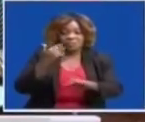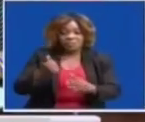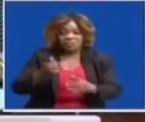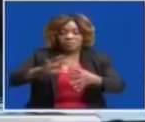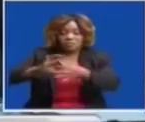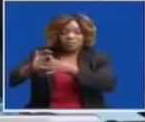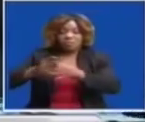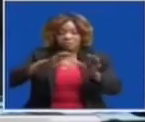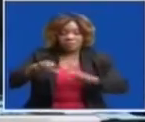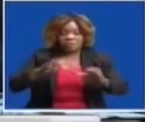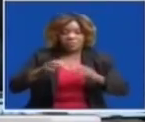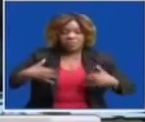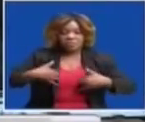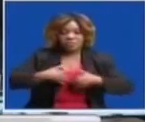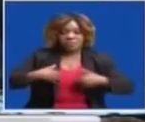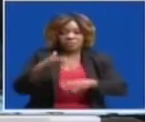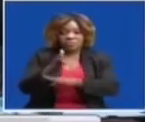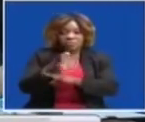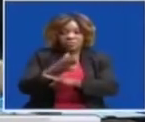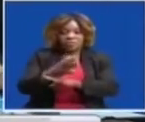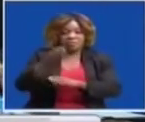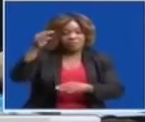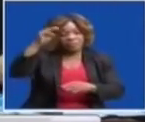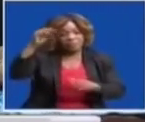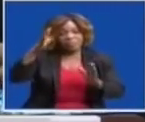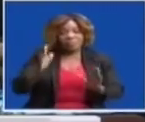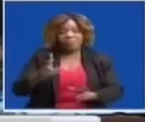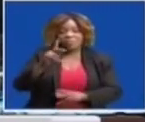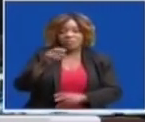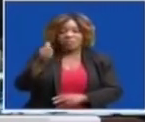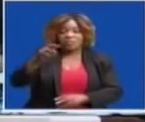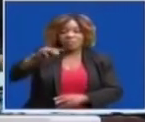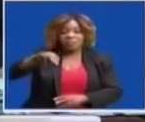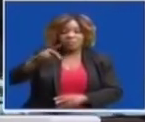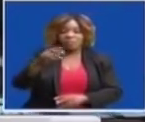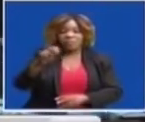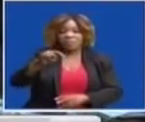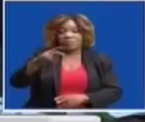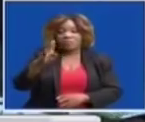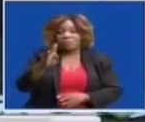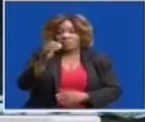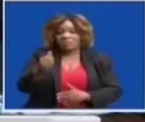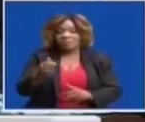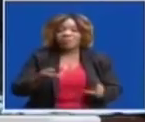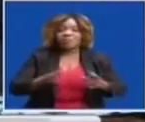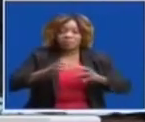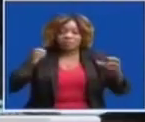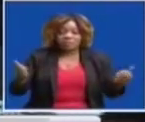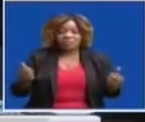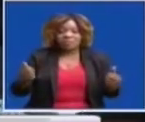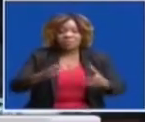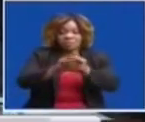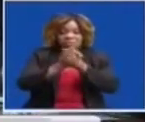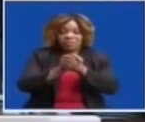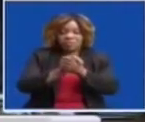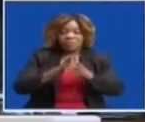facilities. And Fisheries and Livestock Minister Kampamba Chewe urged the Egyptian government to expand the areas of cooperation to the fisheries